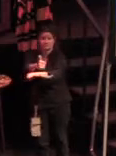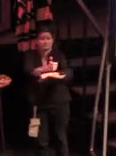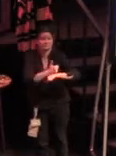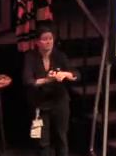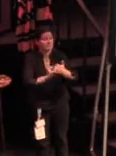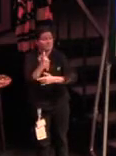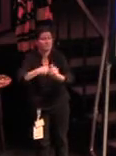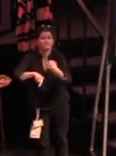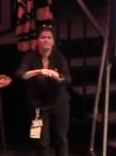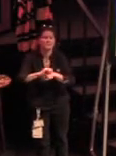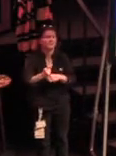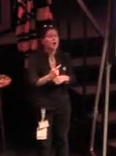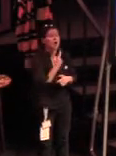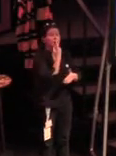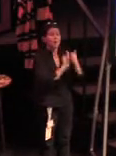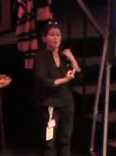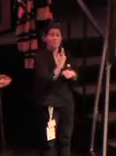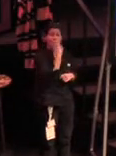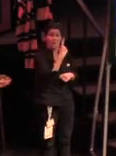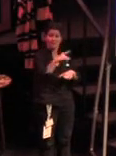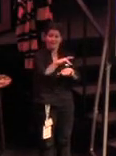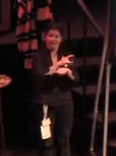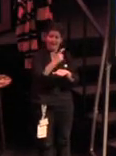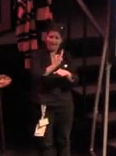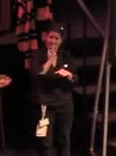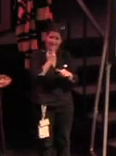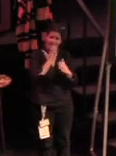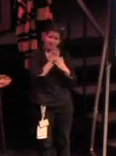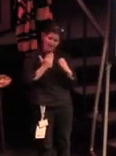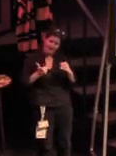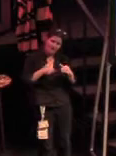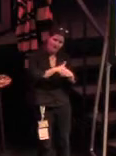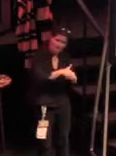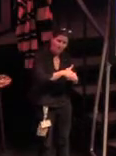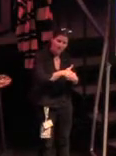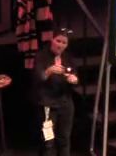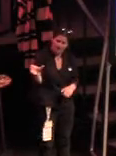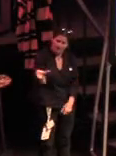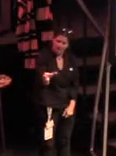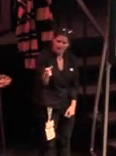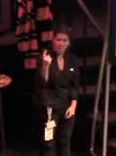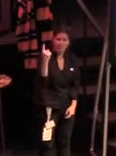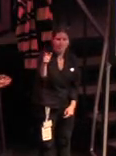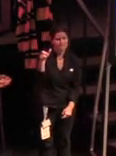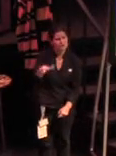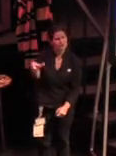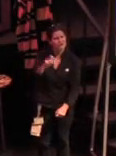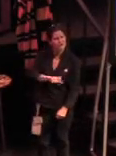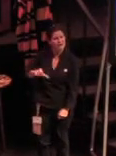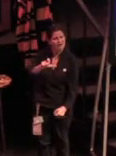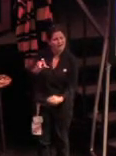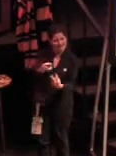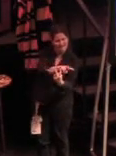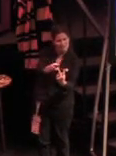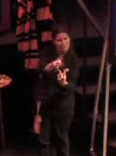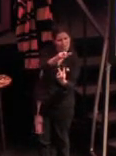Only one of those plays, which was the play that he was directly involved in, cast a person of color in either of those two roles.